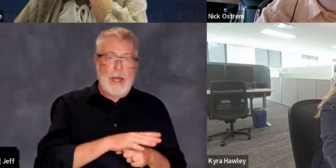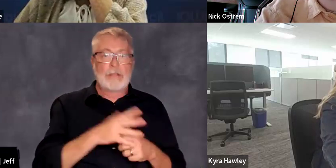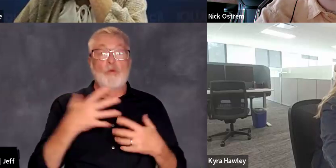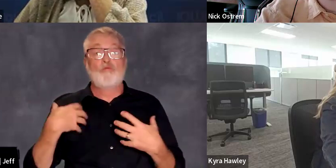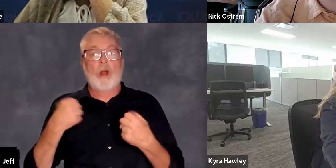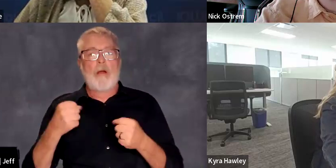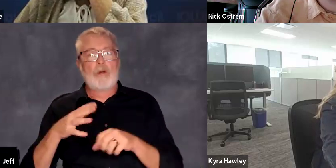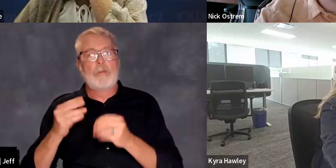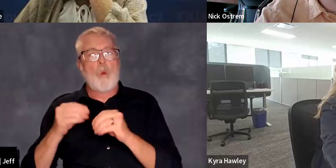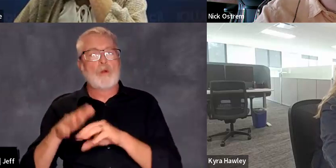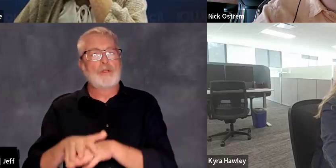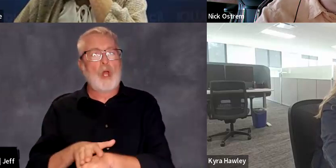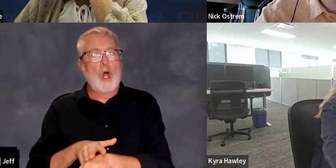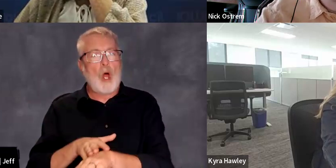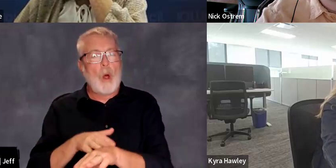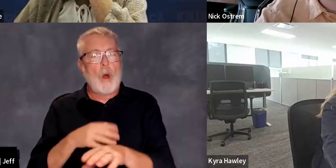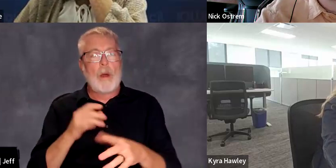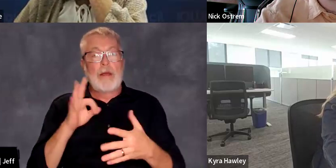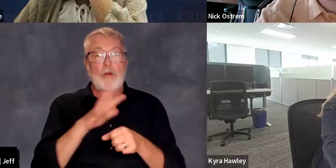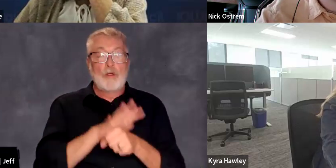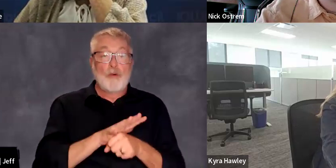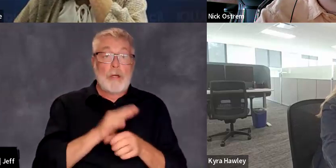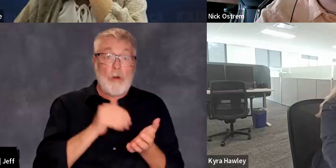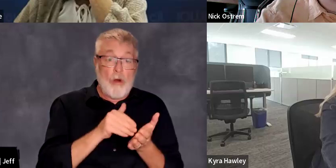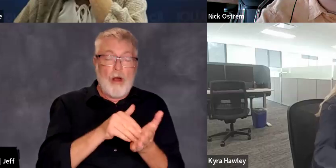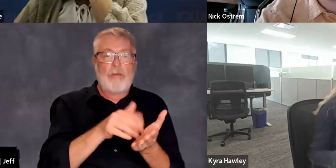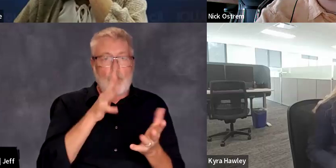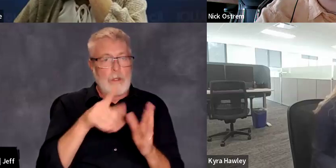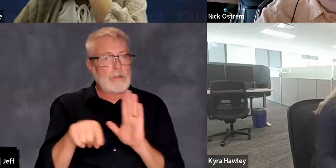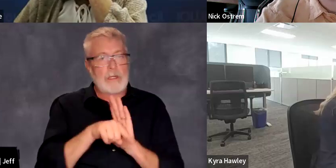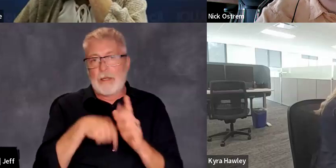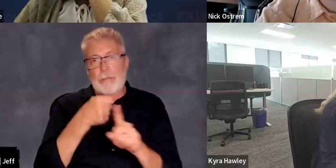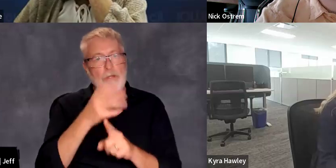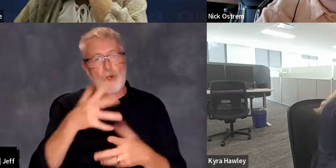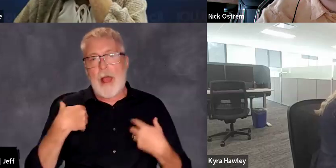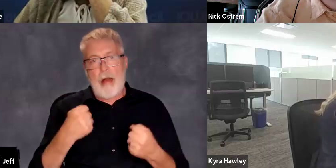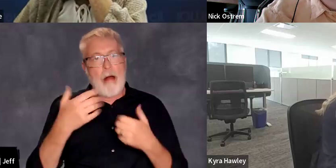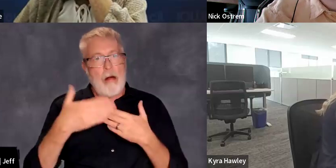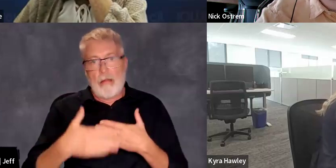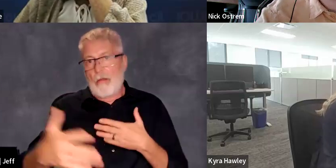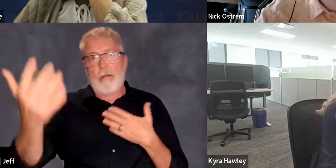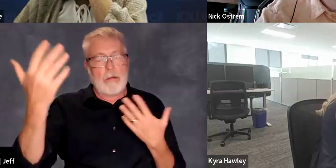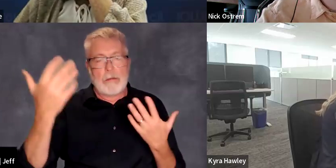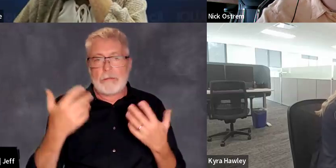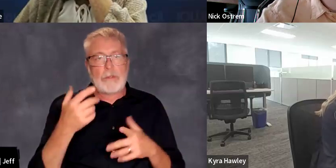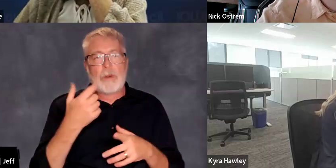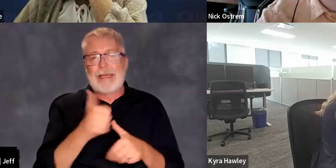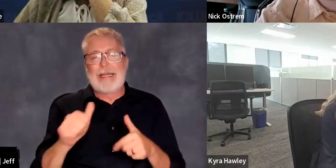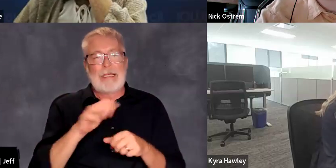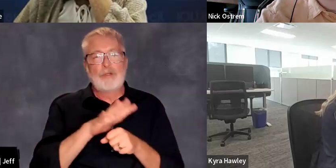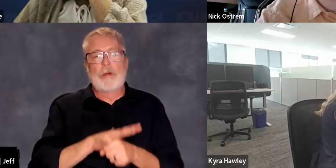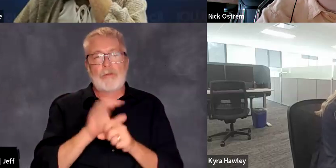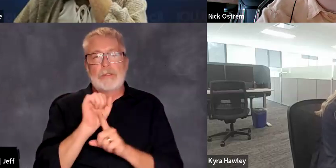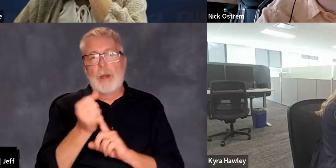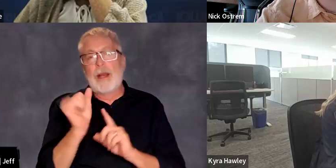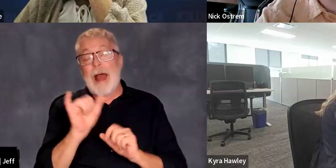recover. If you're somebody who's stressed out a lot, that's going to negatively impact your health. And so you want to make sure in a very stressful situation